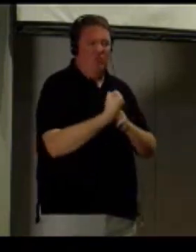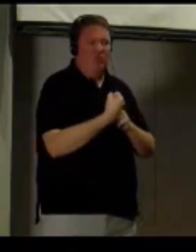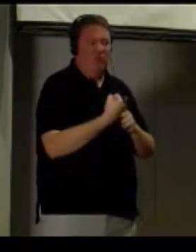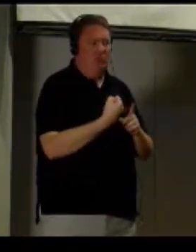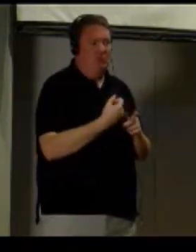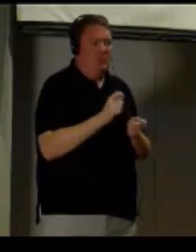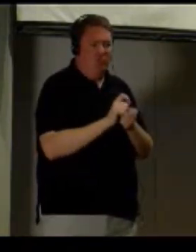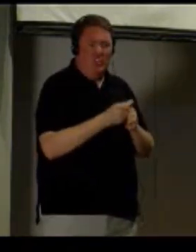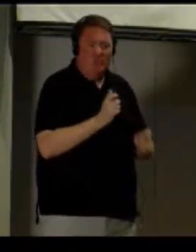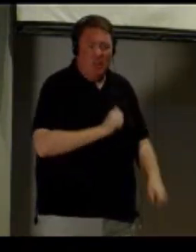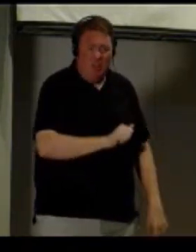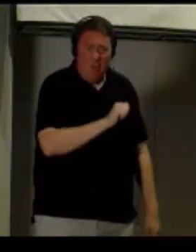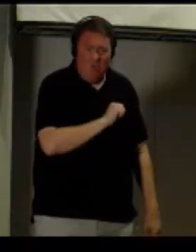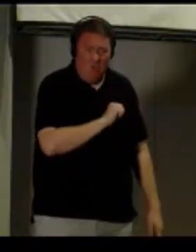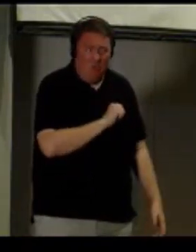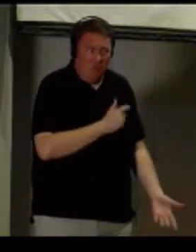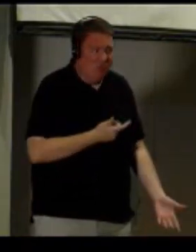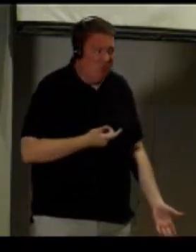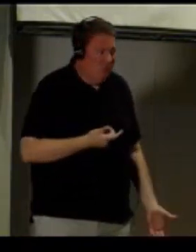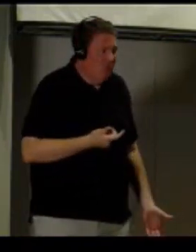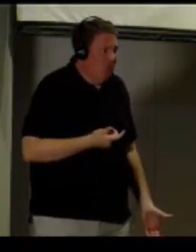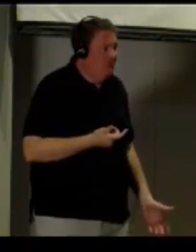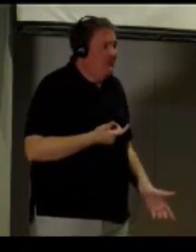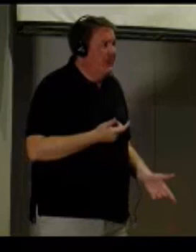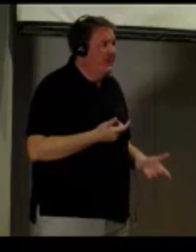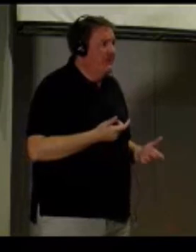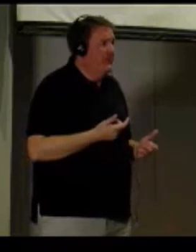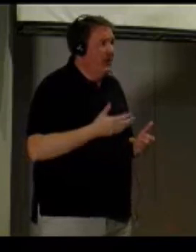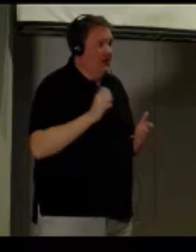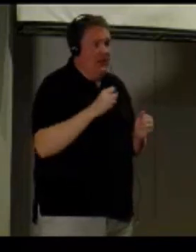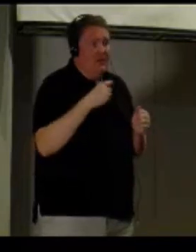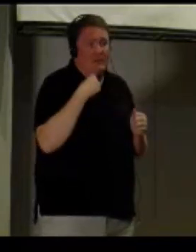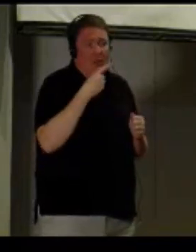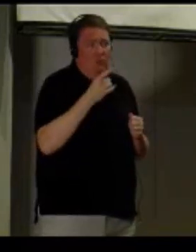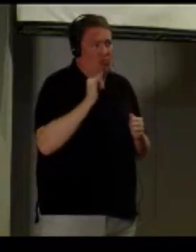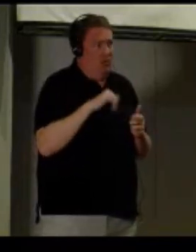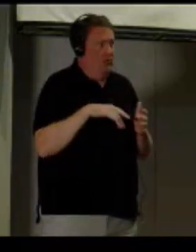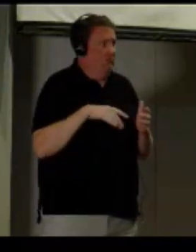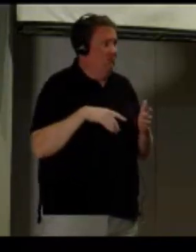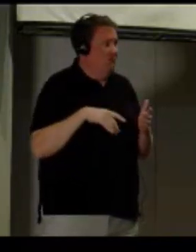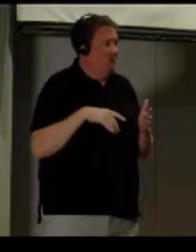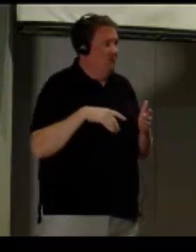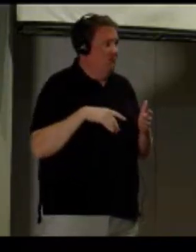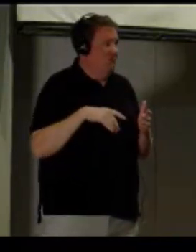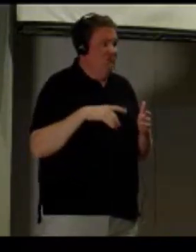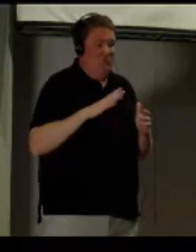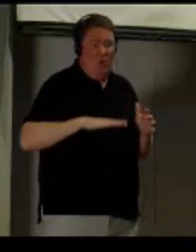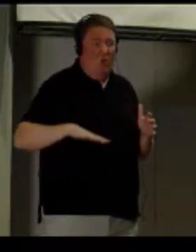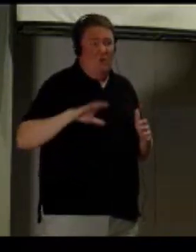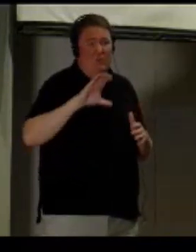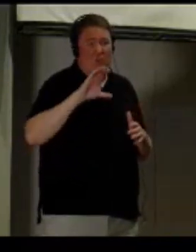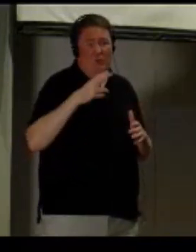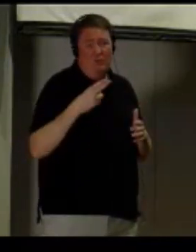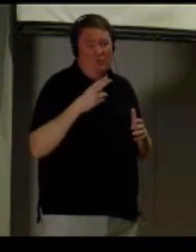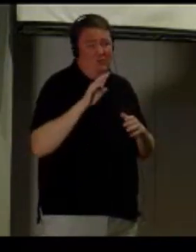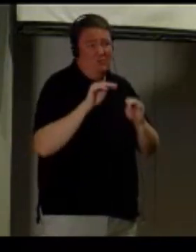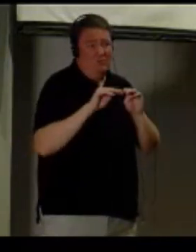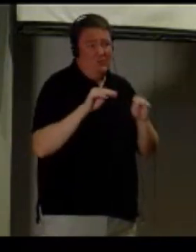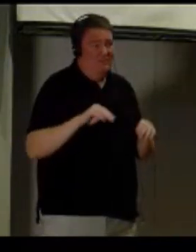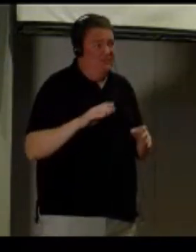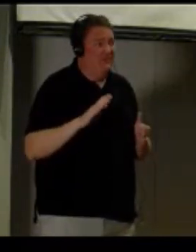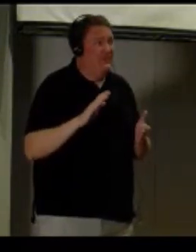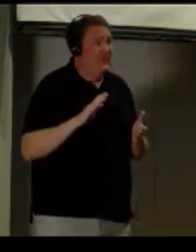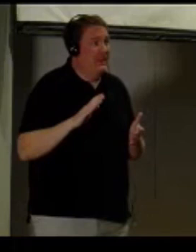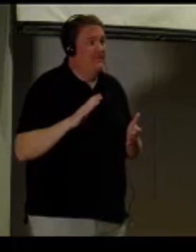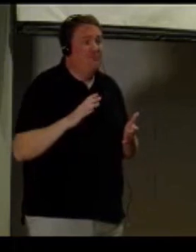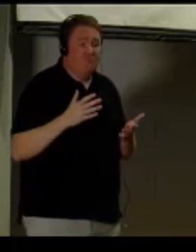about digitization very much. And I can say that across the board at the Cooper Hewitt, that if anything, I think